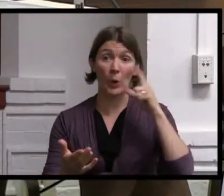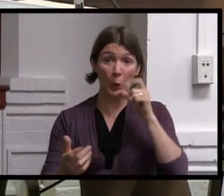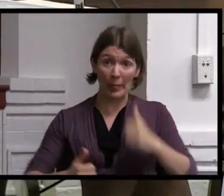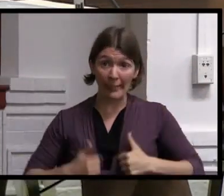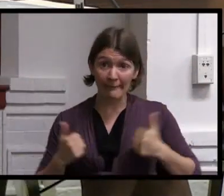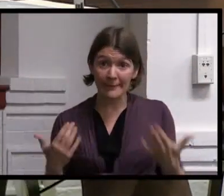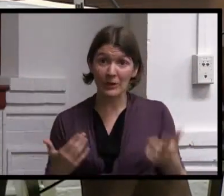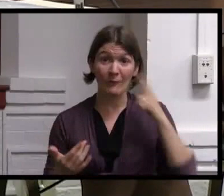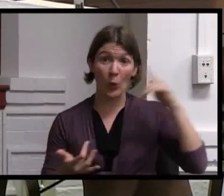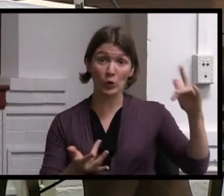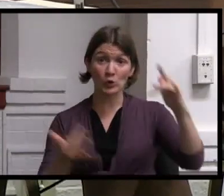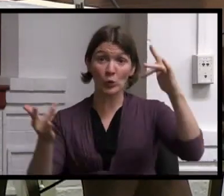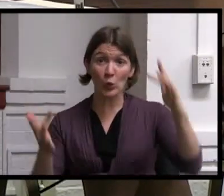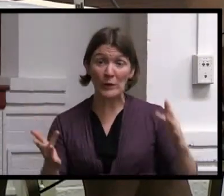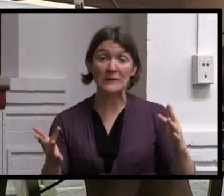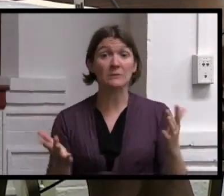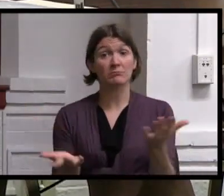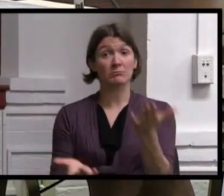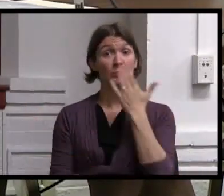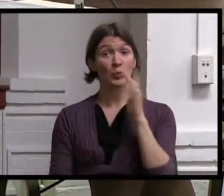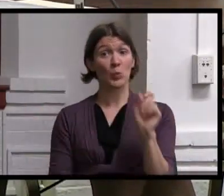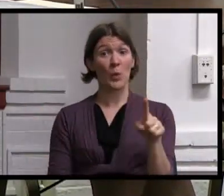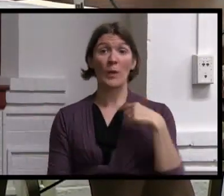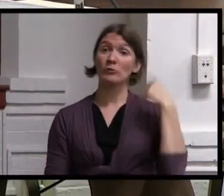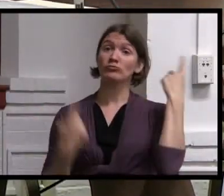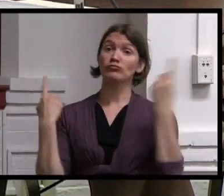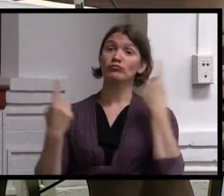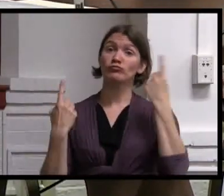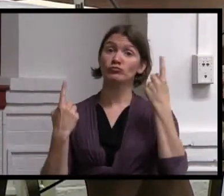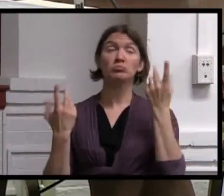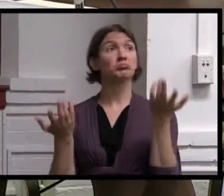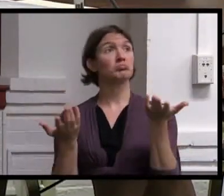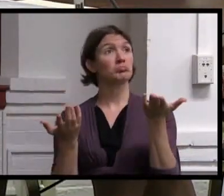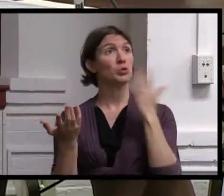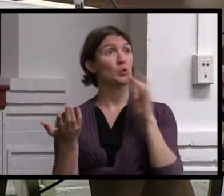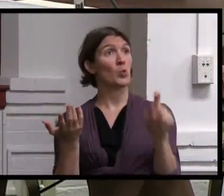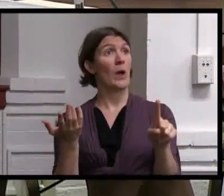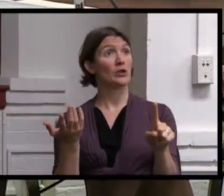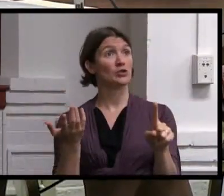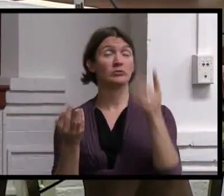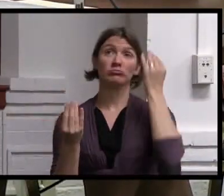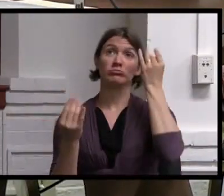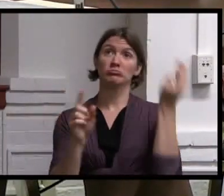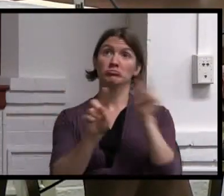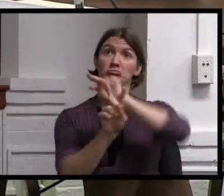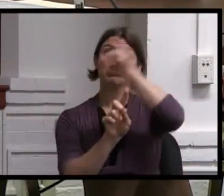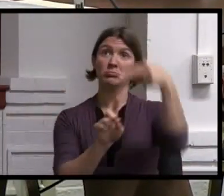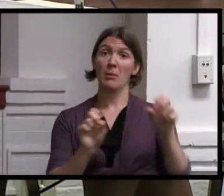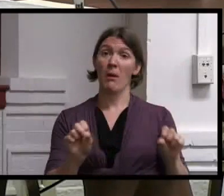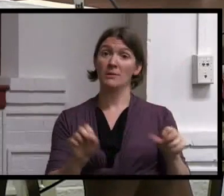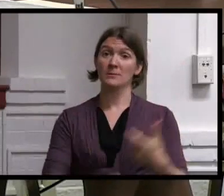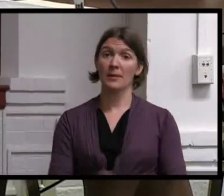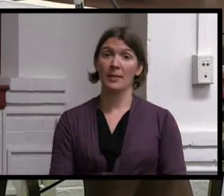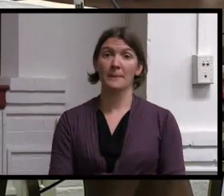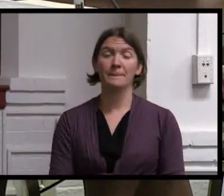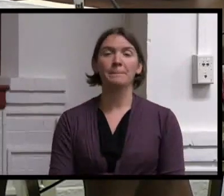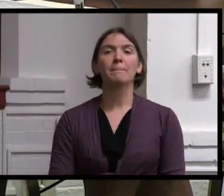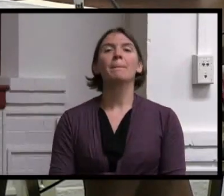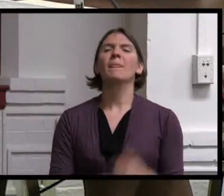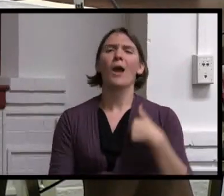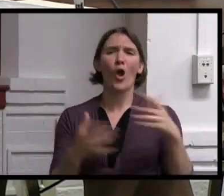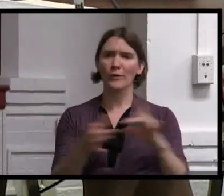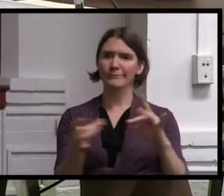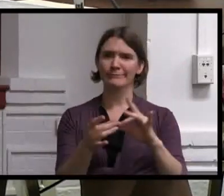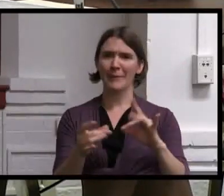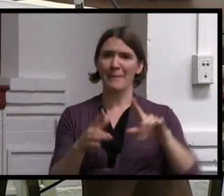I think it's a great question. I think it's important for us to think about that from many different perspectives. And as I mentioned